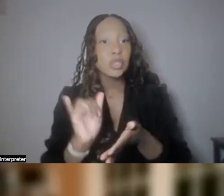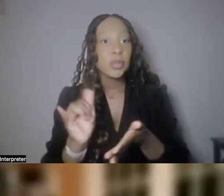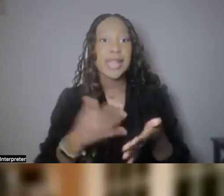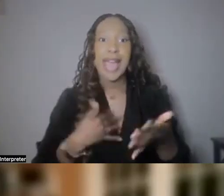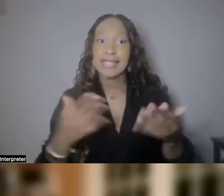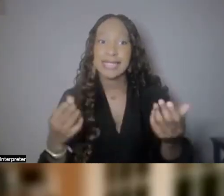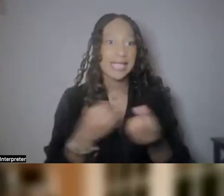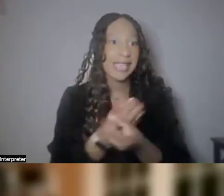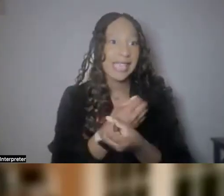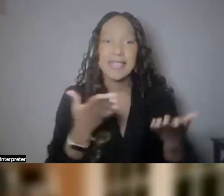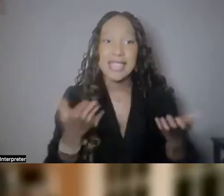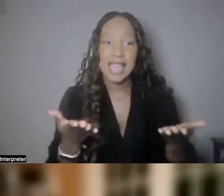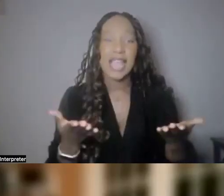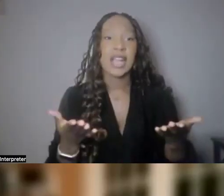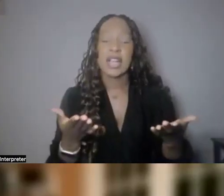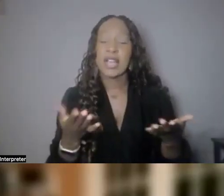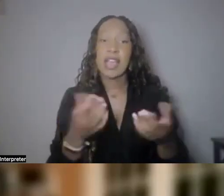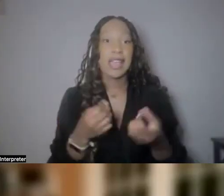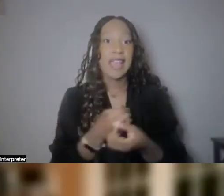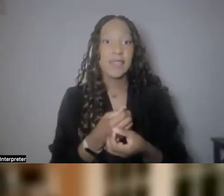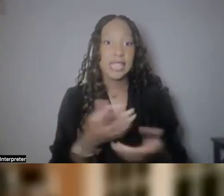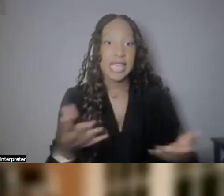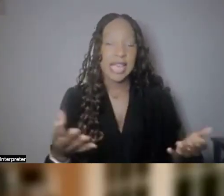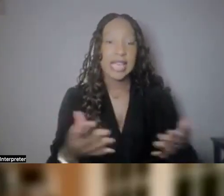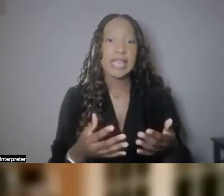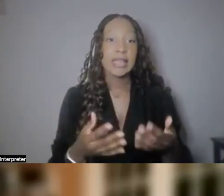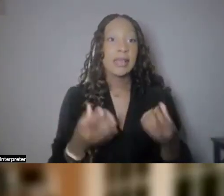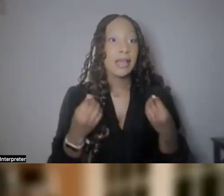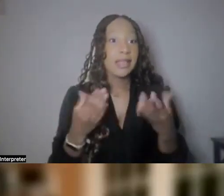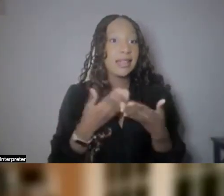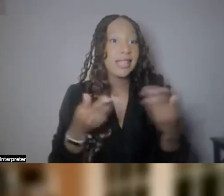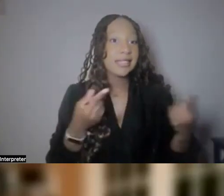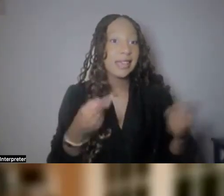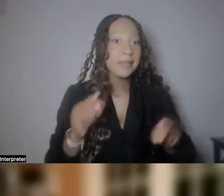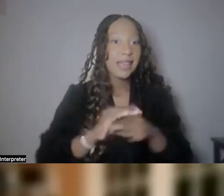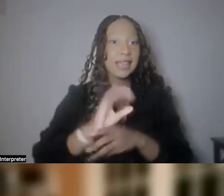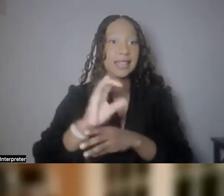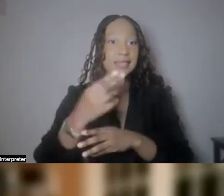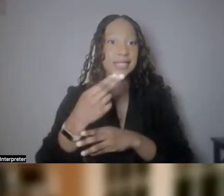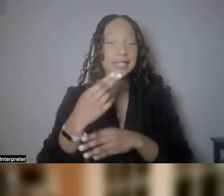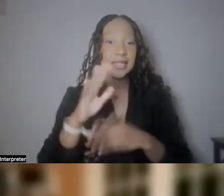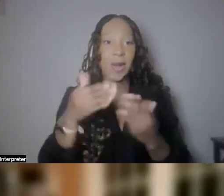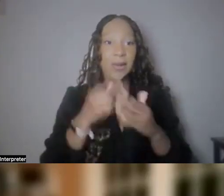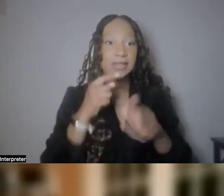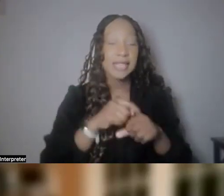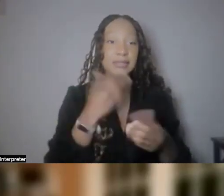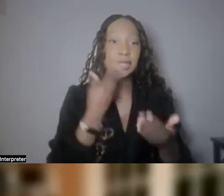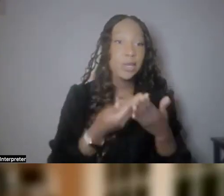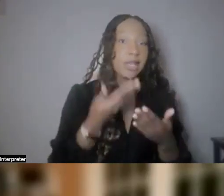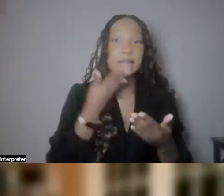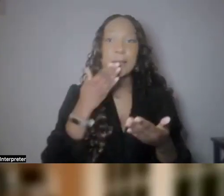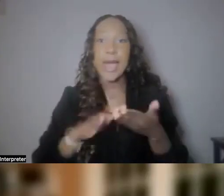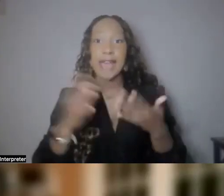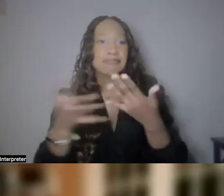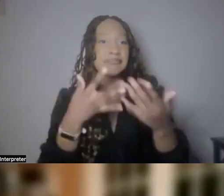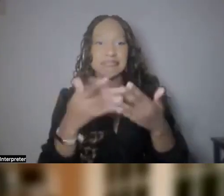everything. Actually, it's a lot of everything. A lot of everything happens in Columbia Heights at all times. Good, bad, and everything in between.